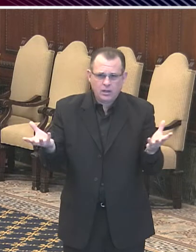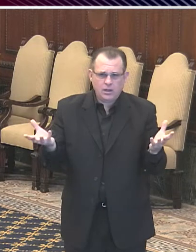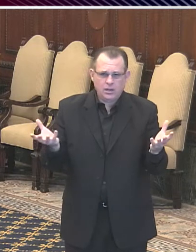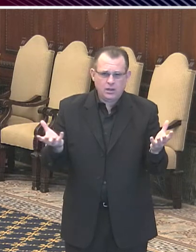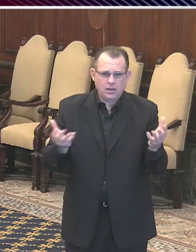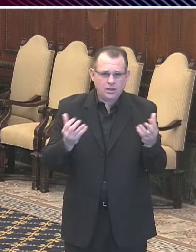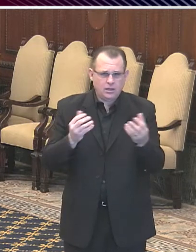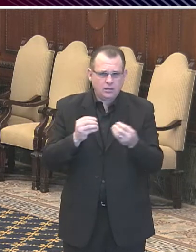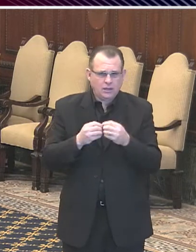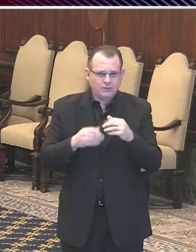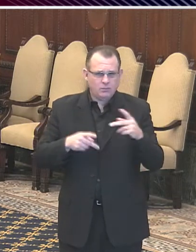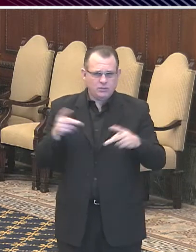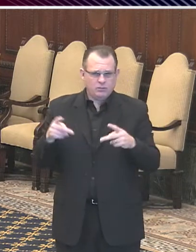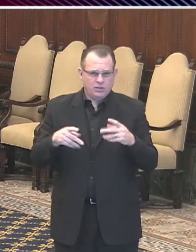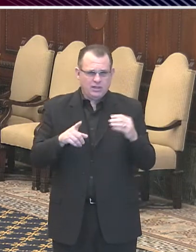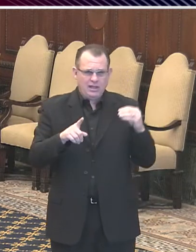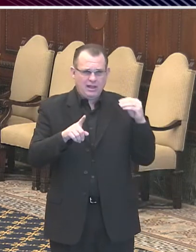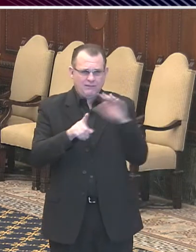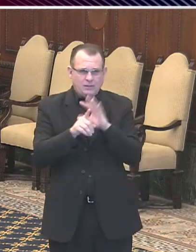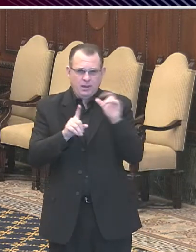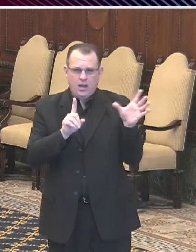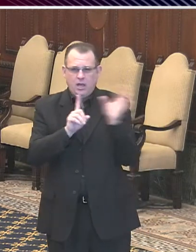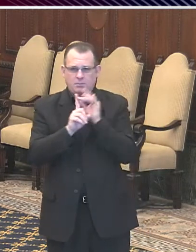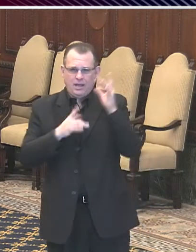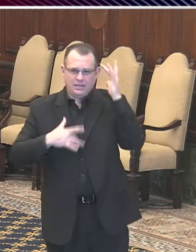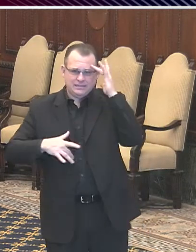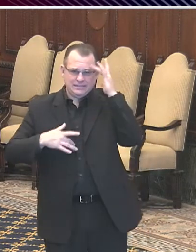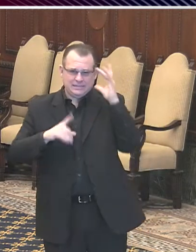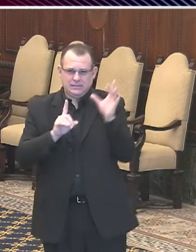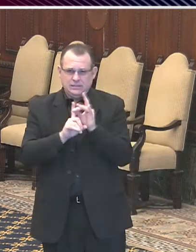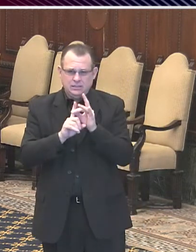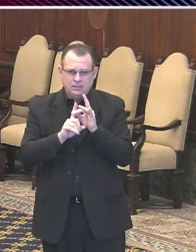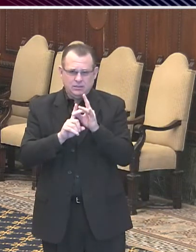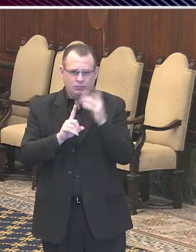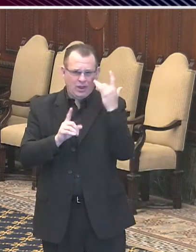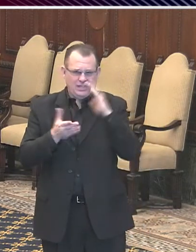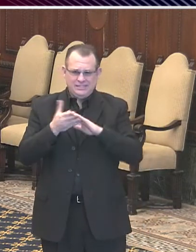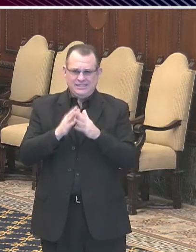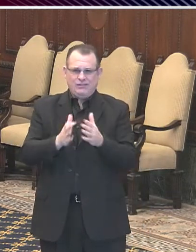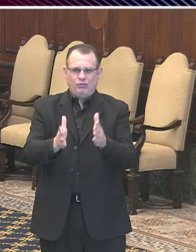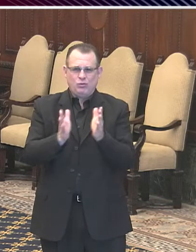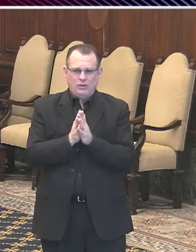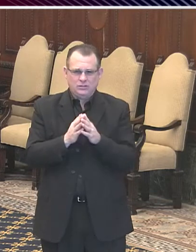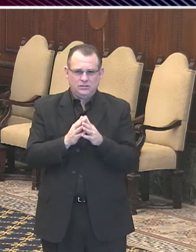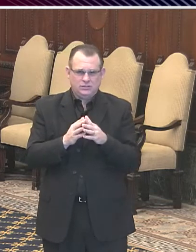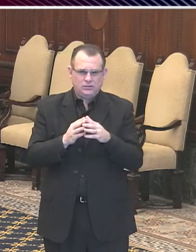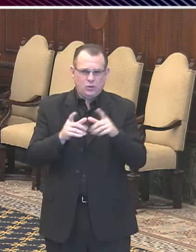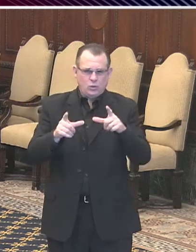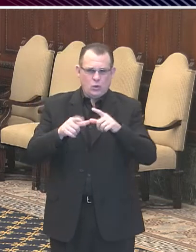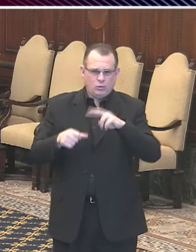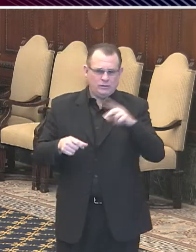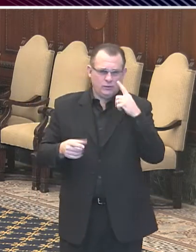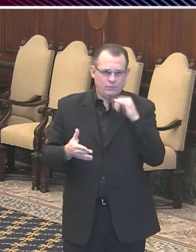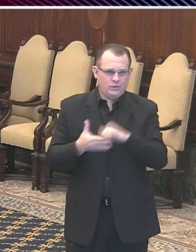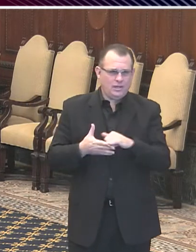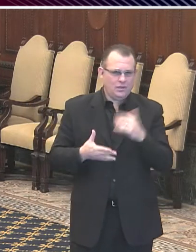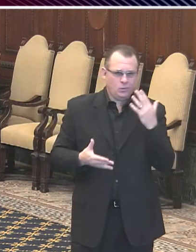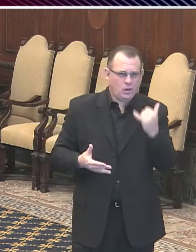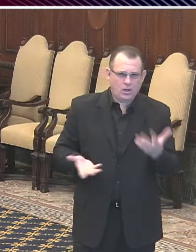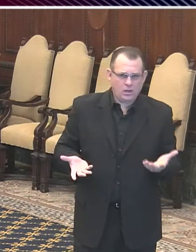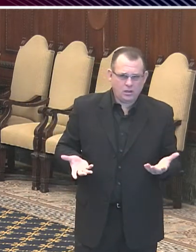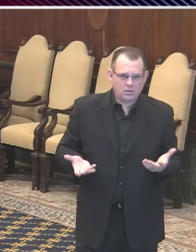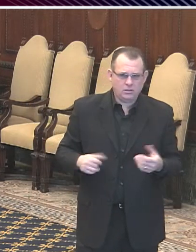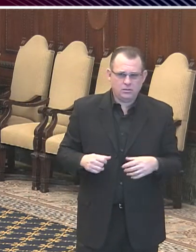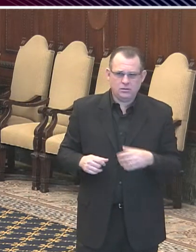affected. Just curious if you could expand on why the city would make a request of Local 22. I don't understand the